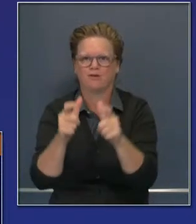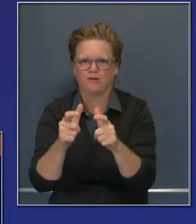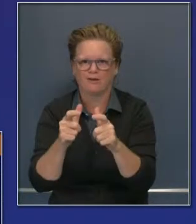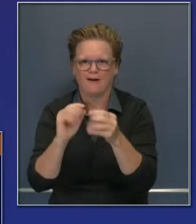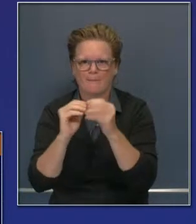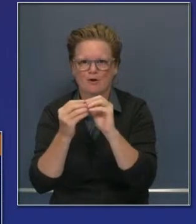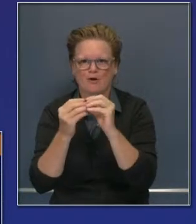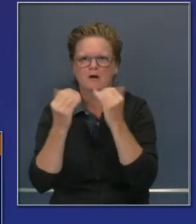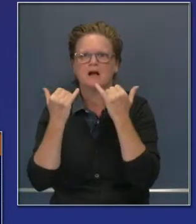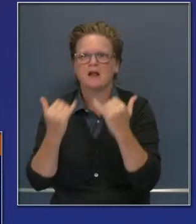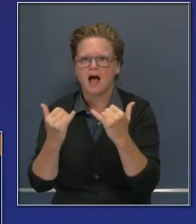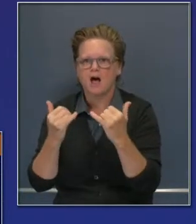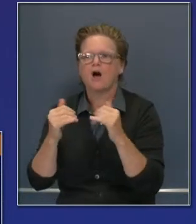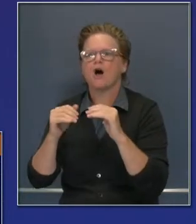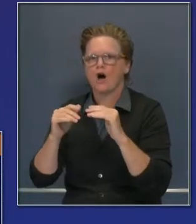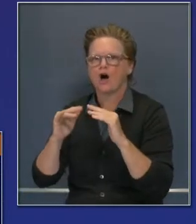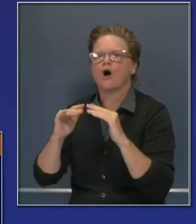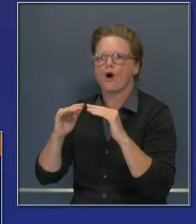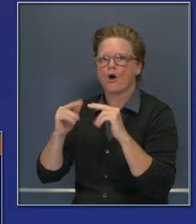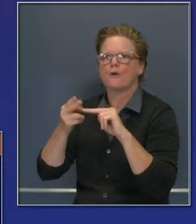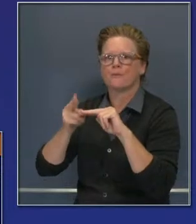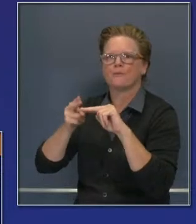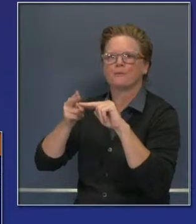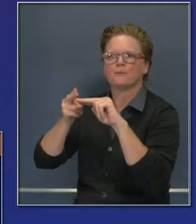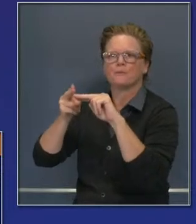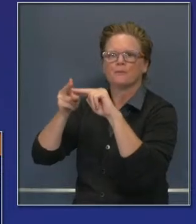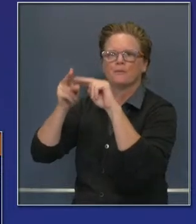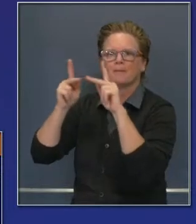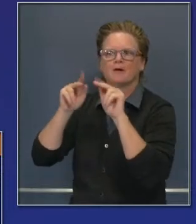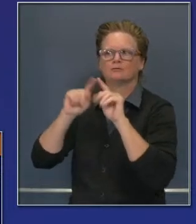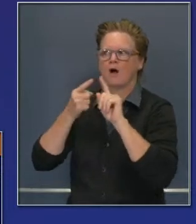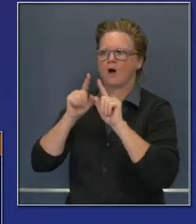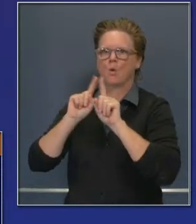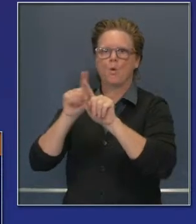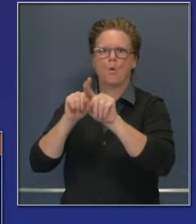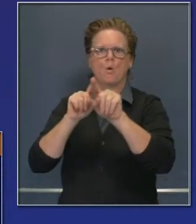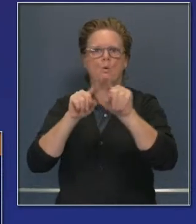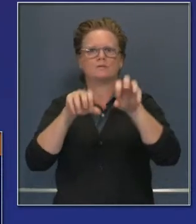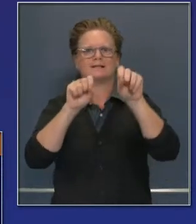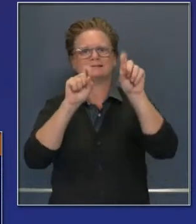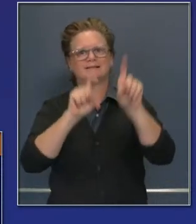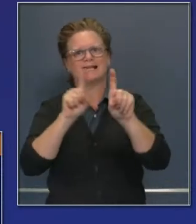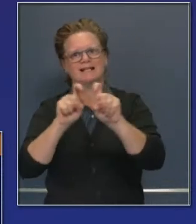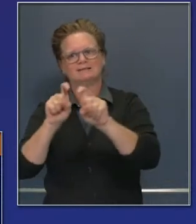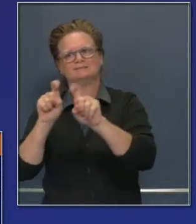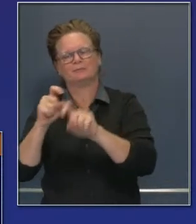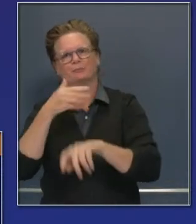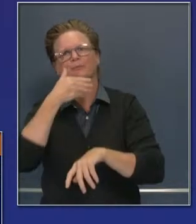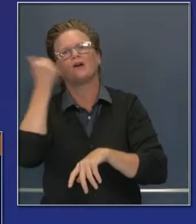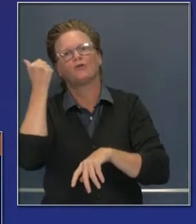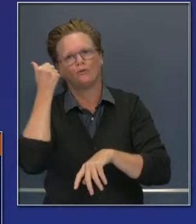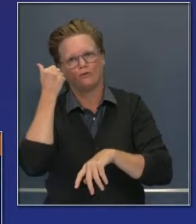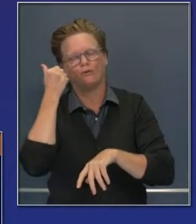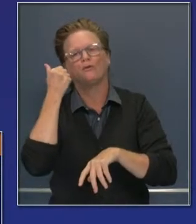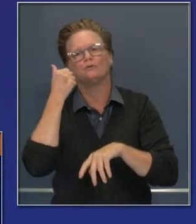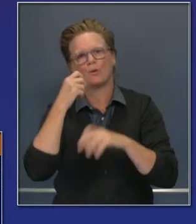impacting our total testing availability in this state. We're starting to see those numbers go back up now, just shy